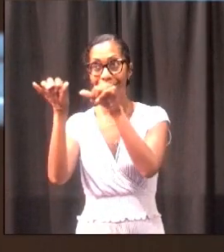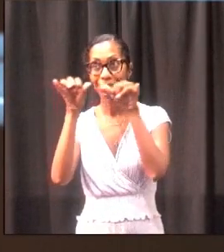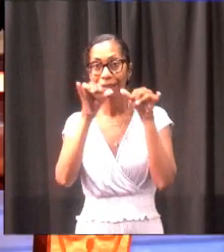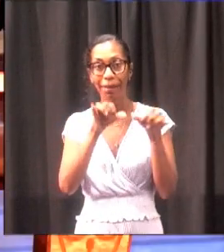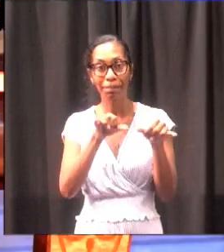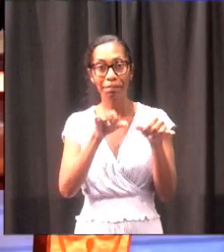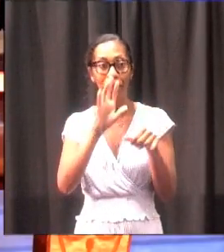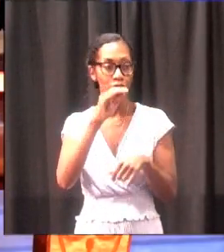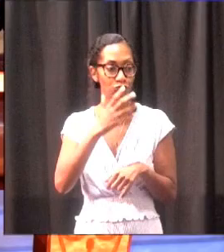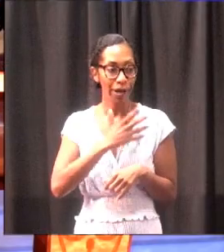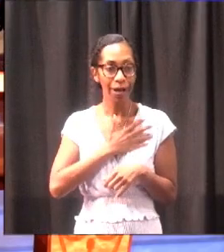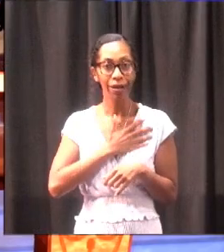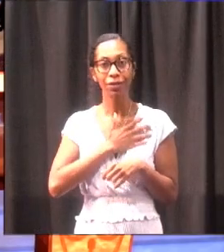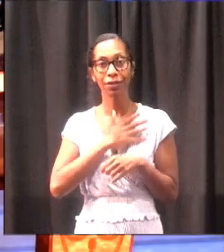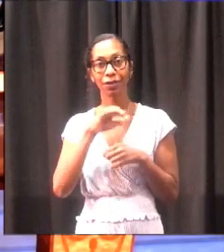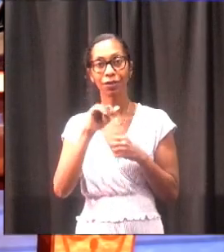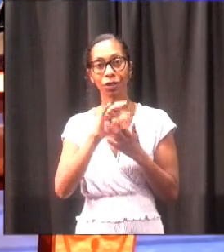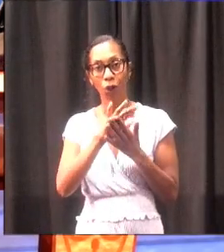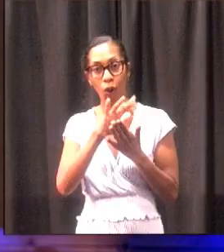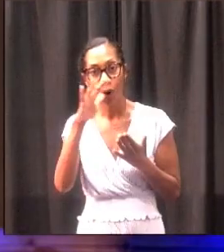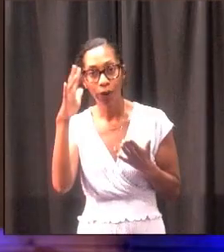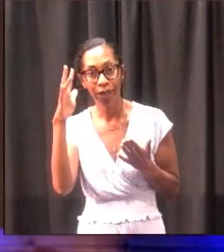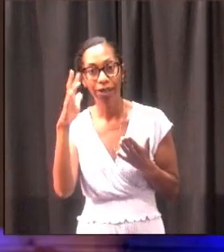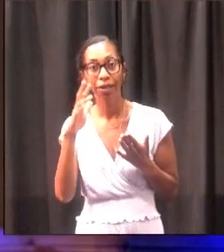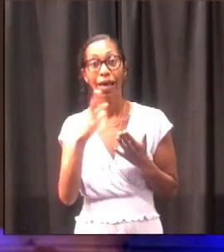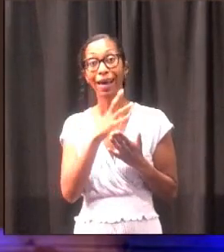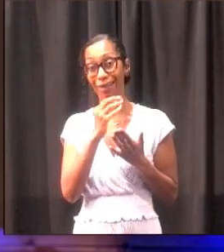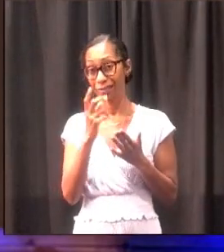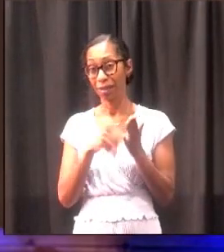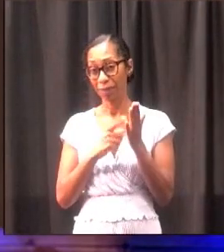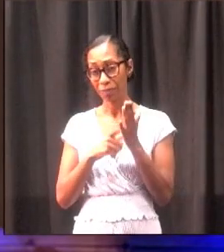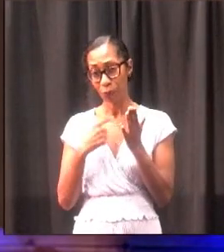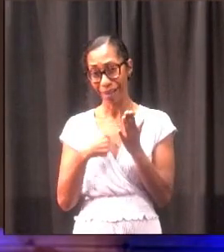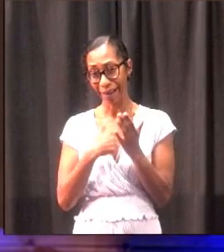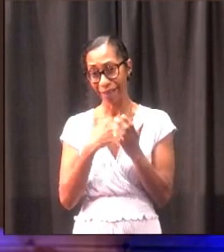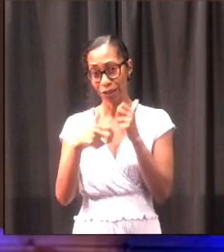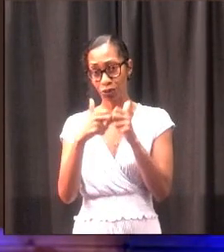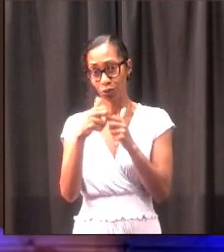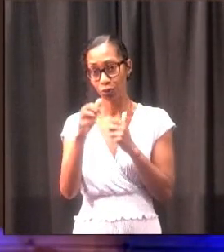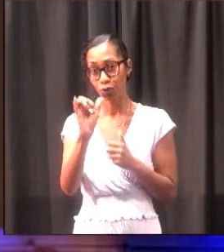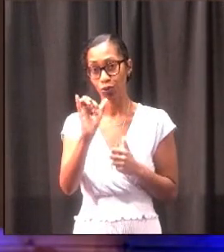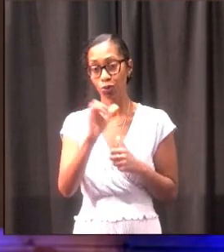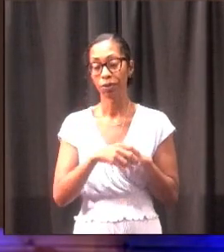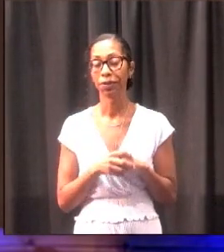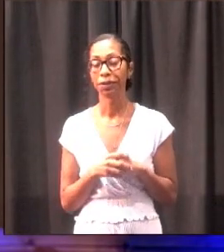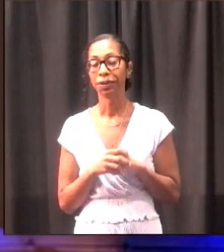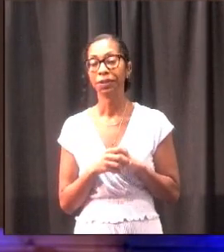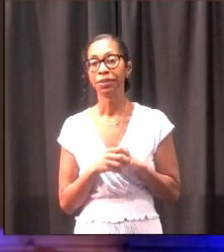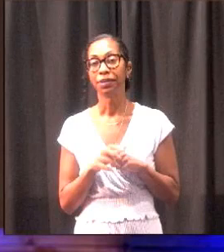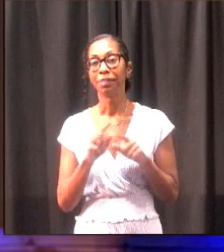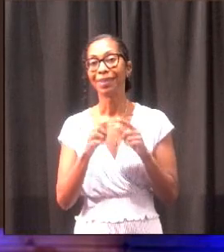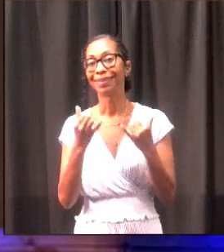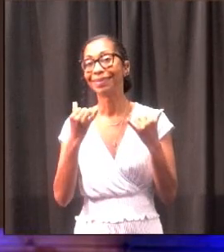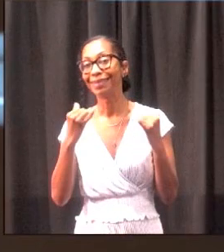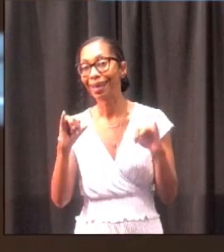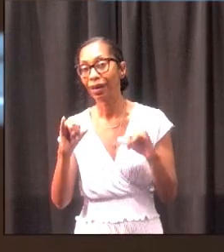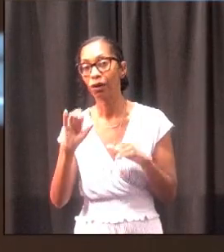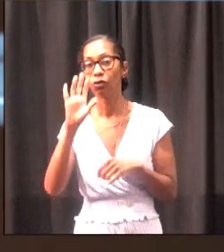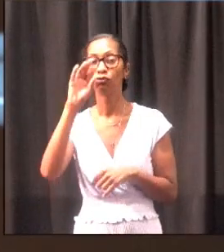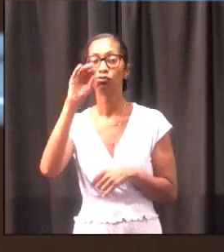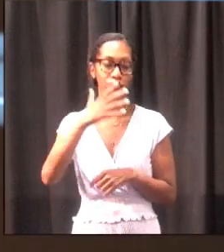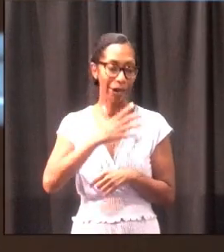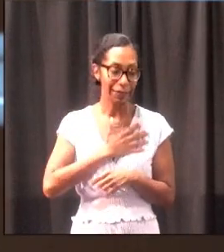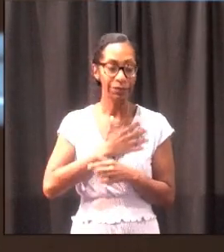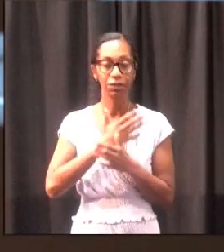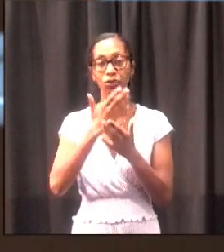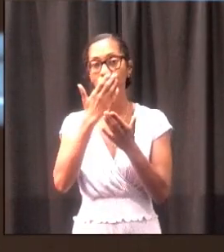our issues, because all of us have some issues, but we must recognize that there is still grace in you, and there is still goodness in